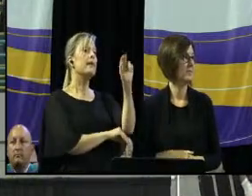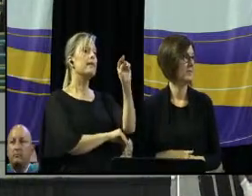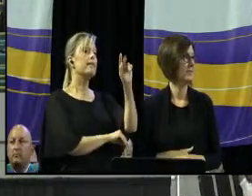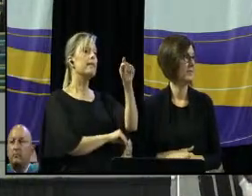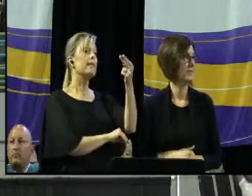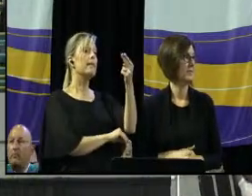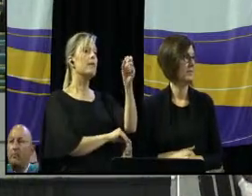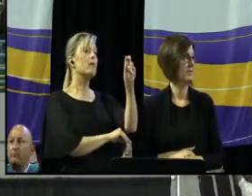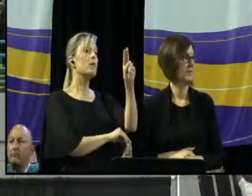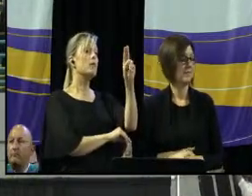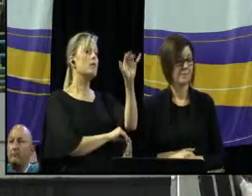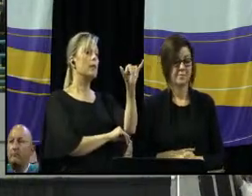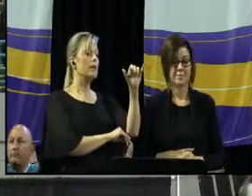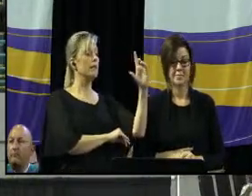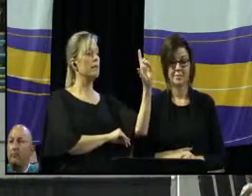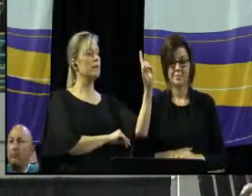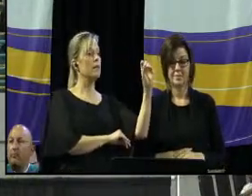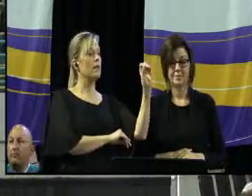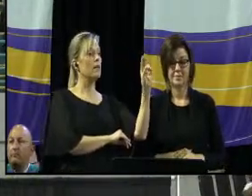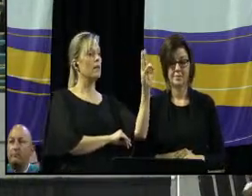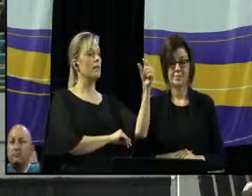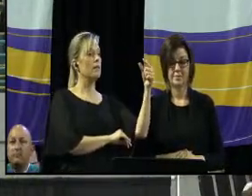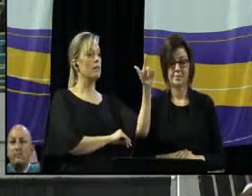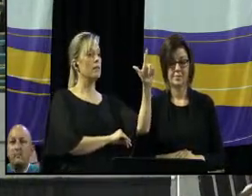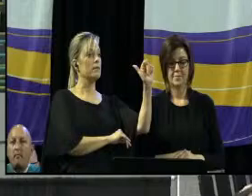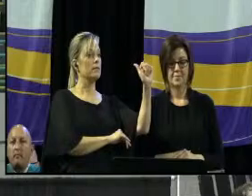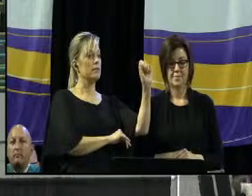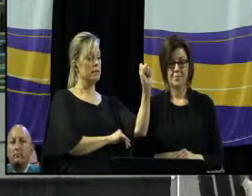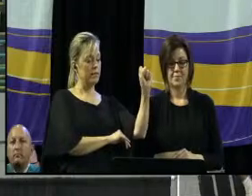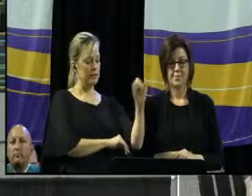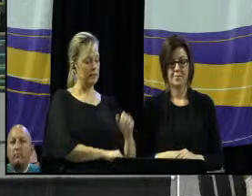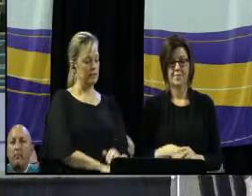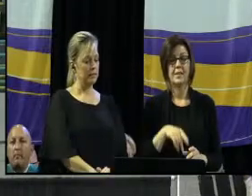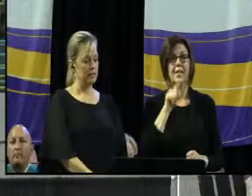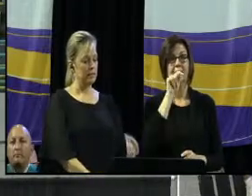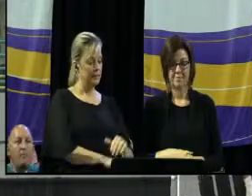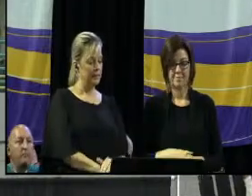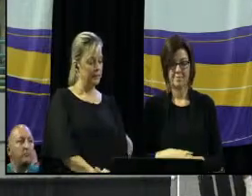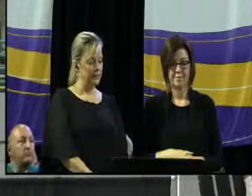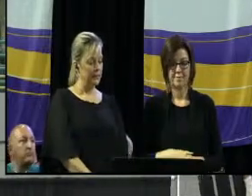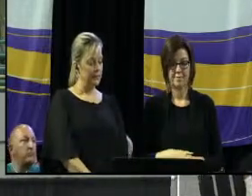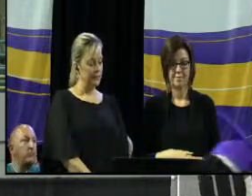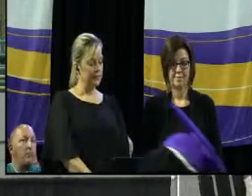Anthony LaRon Douglas. Edie.